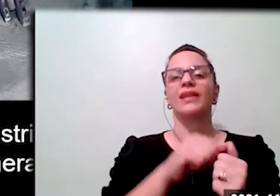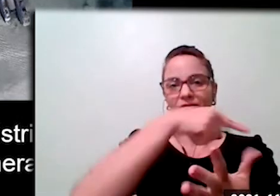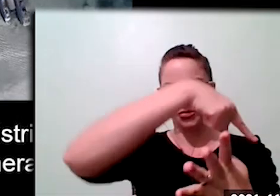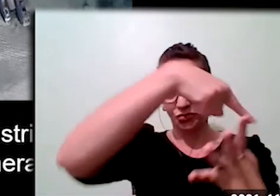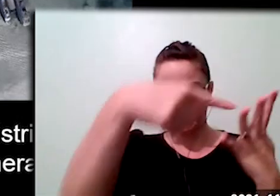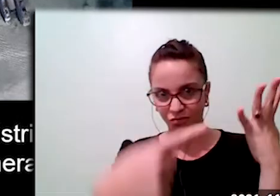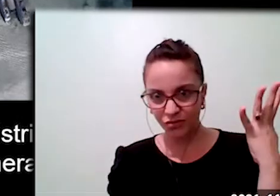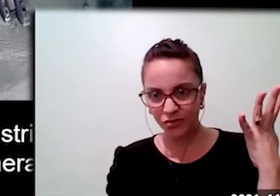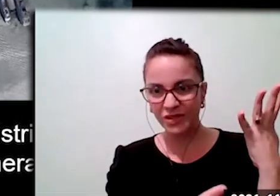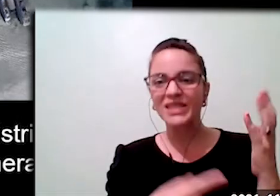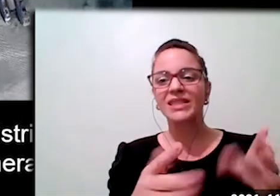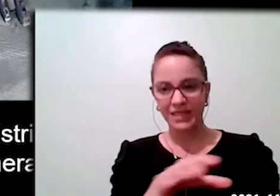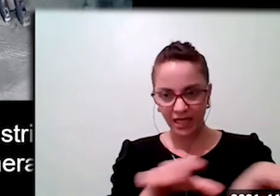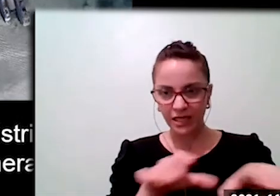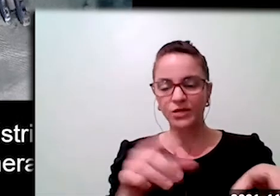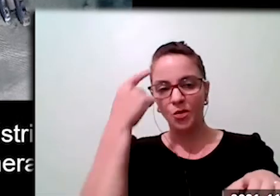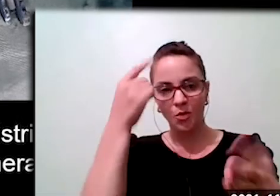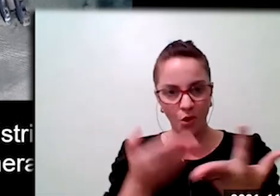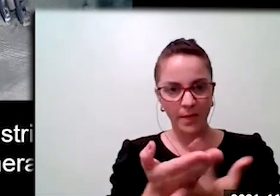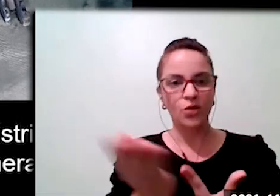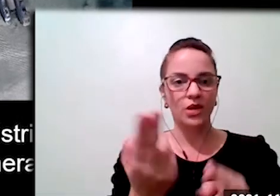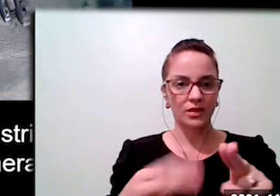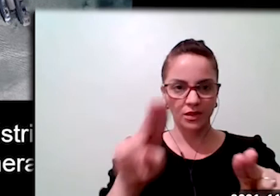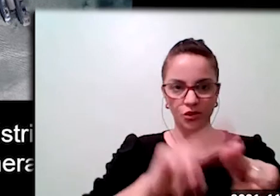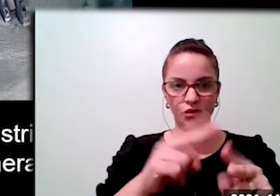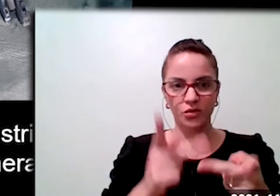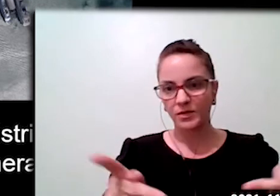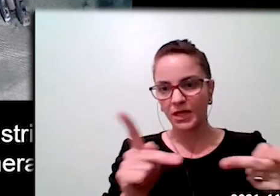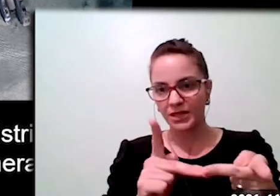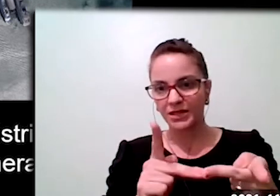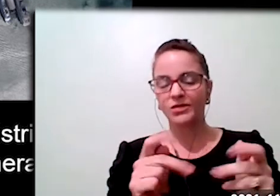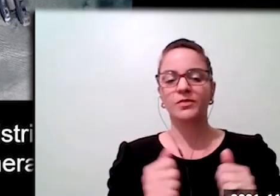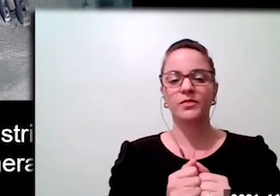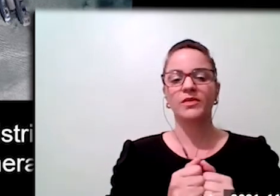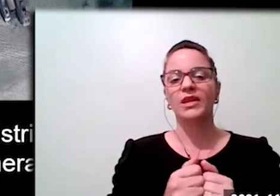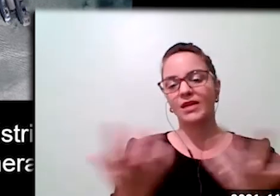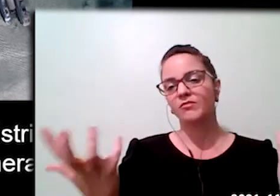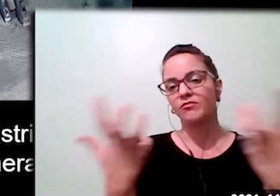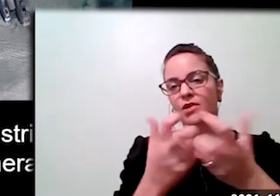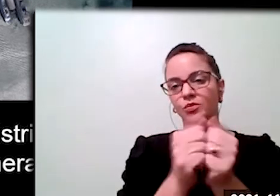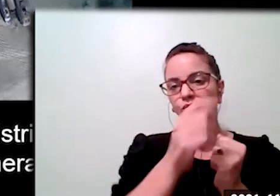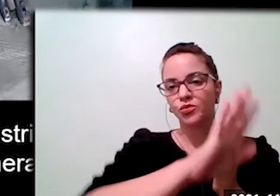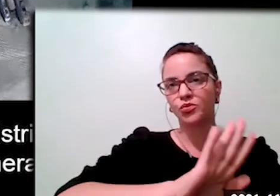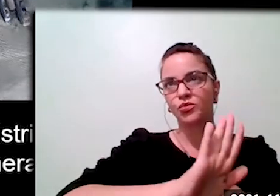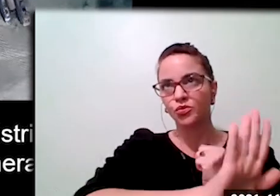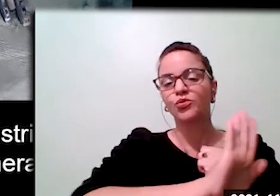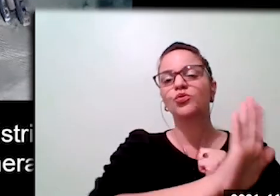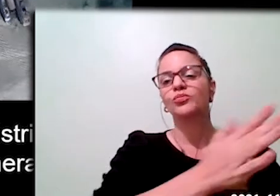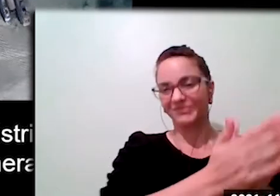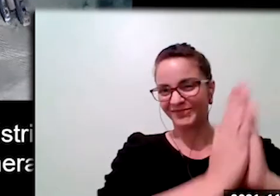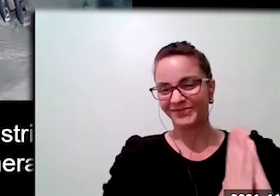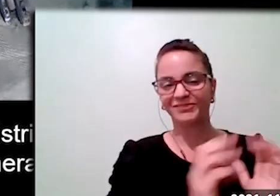are given by the National Register of Historic Places, and there are lots of definitions regarding that. So that, that